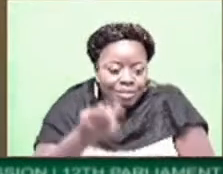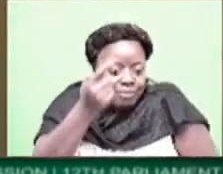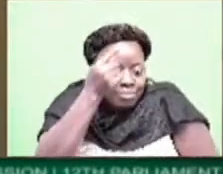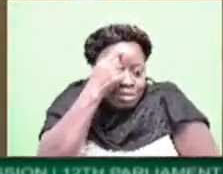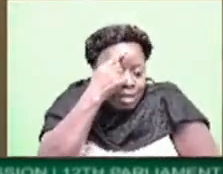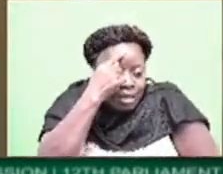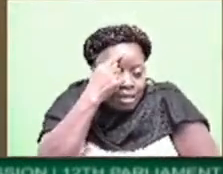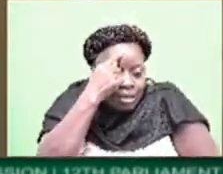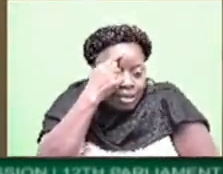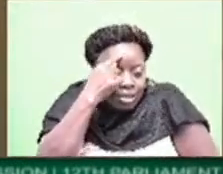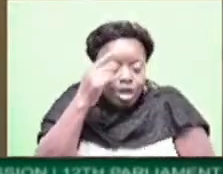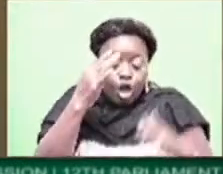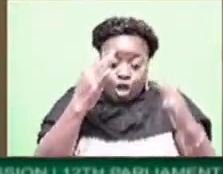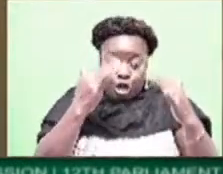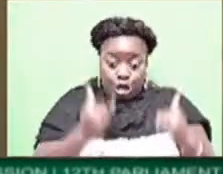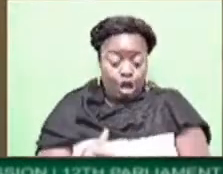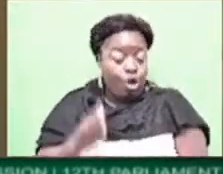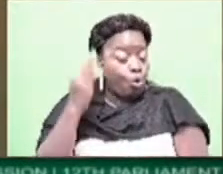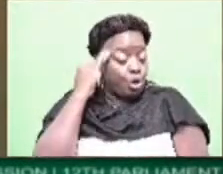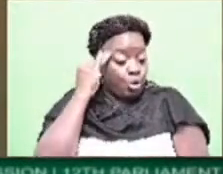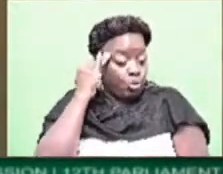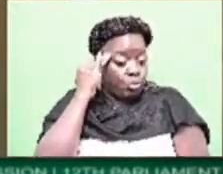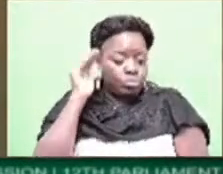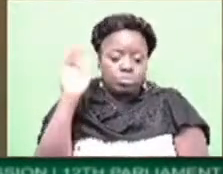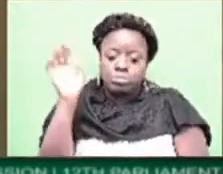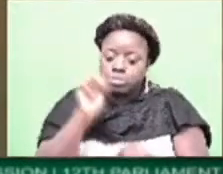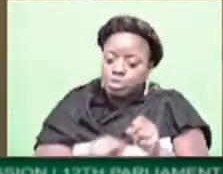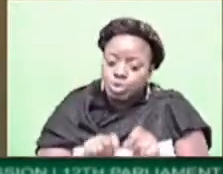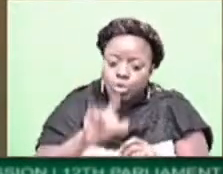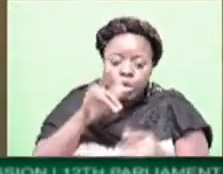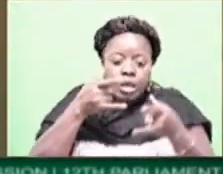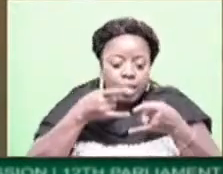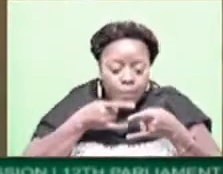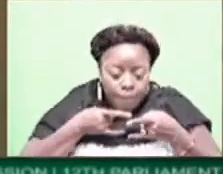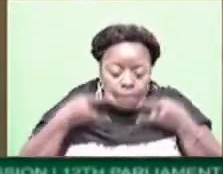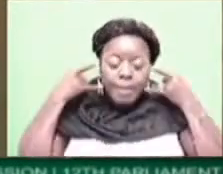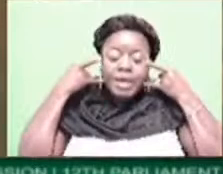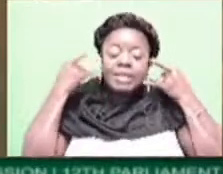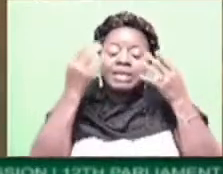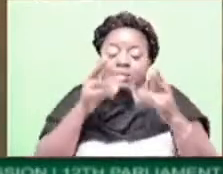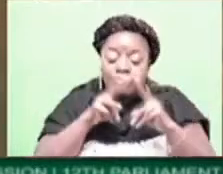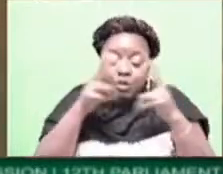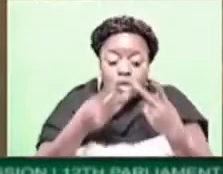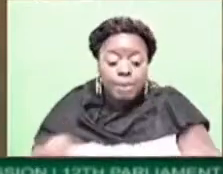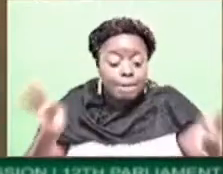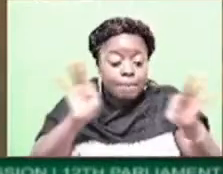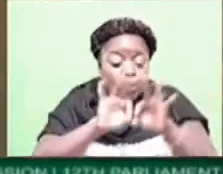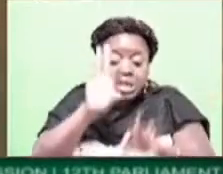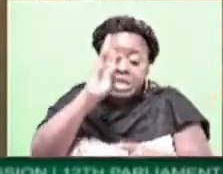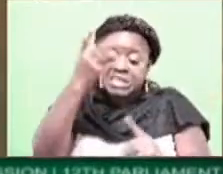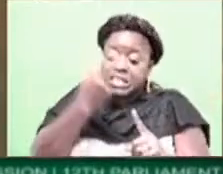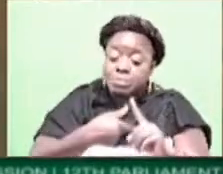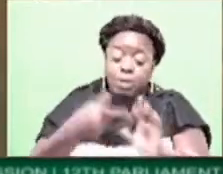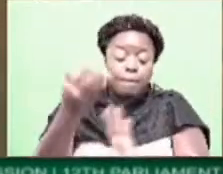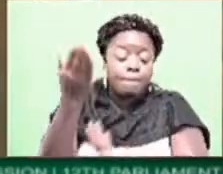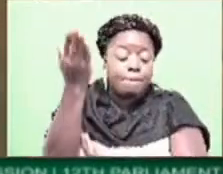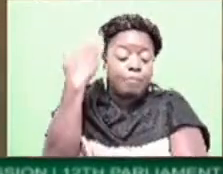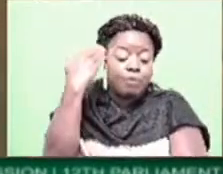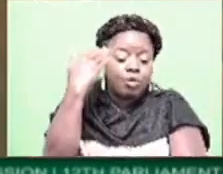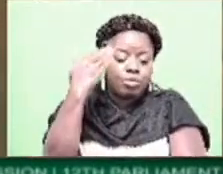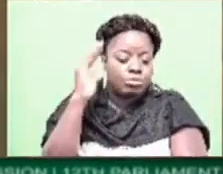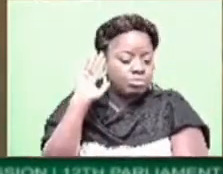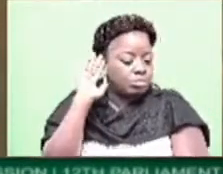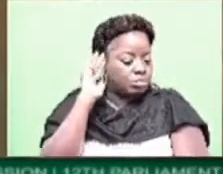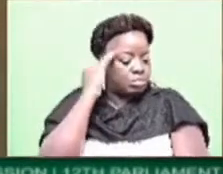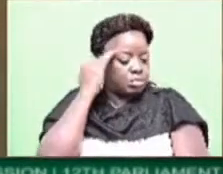know that now. So mask wearing is important. 6 months ago, we did not